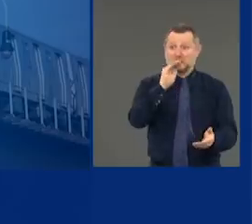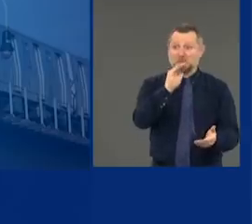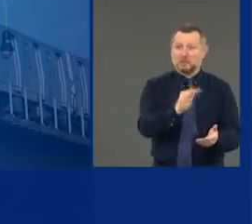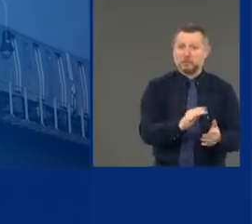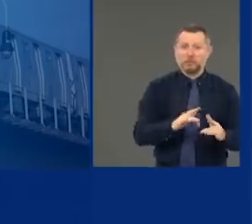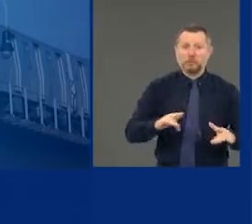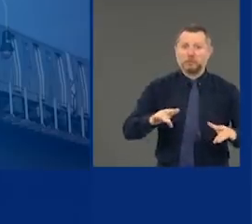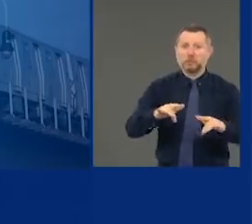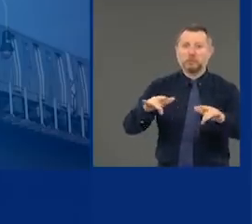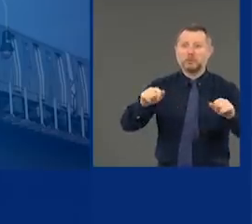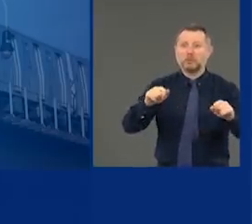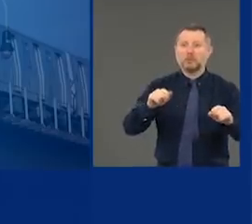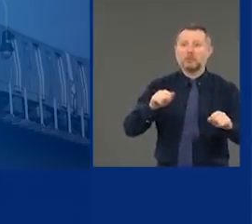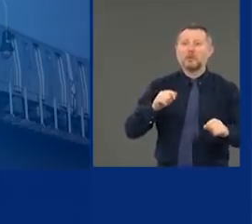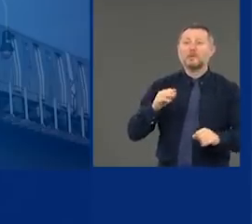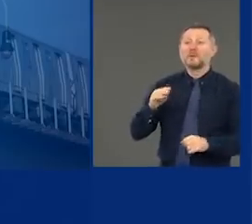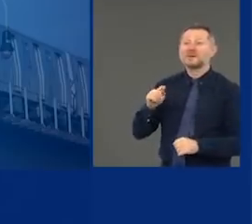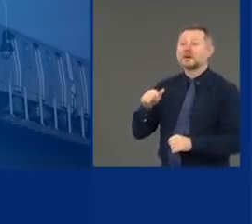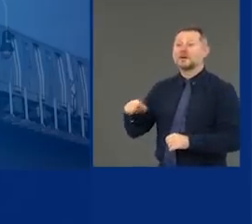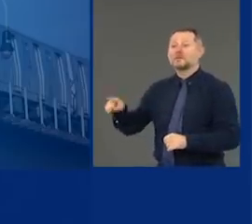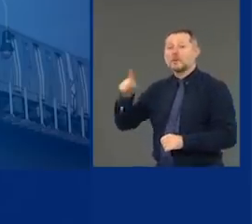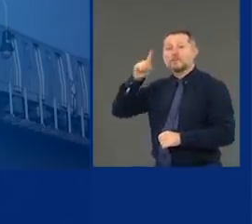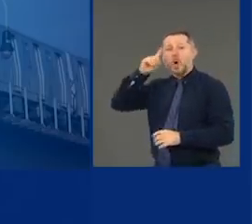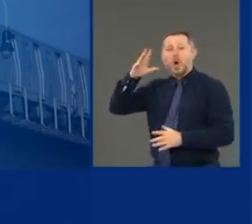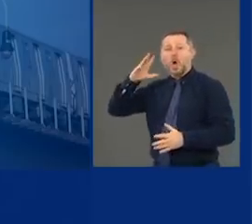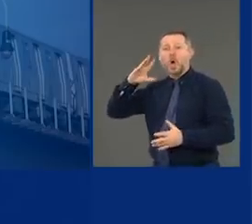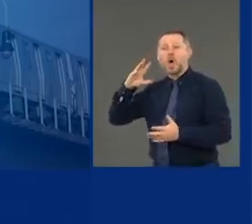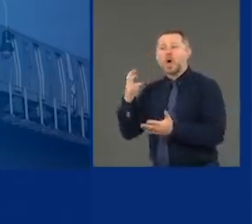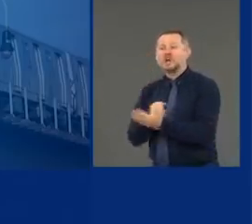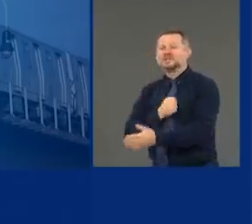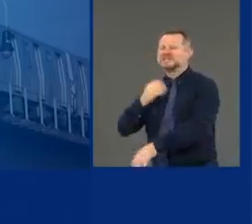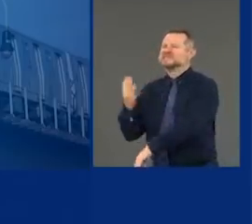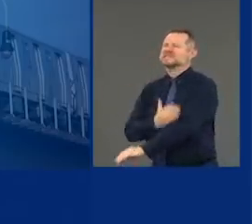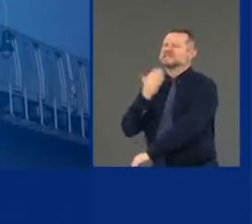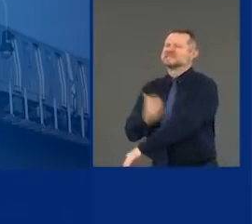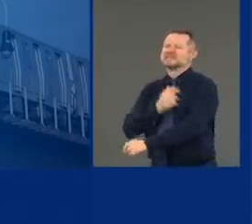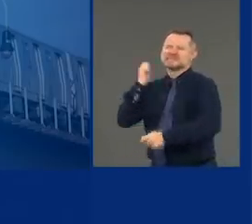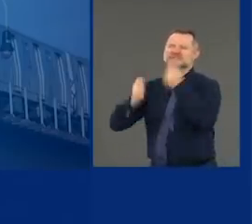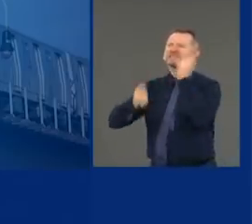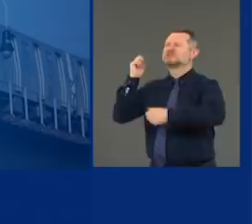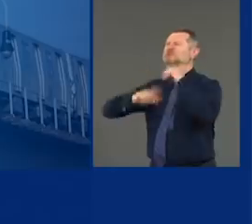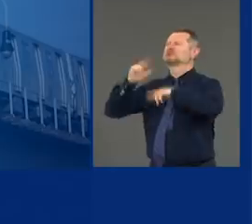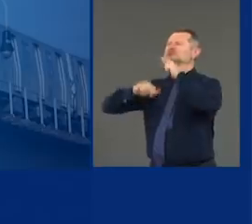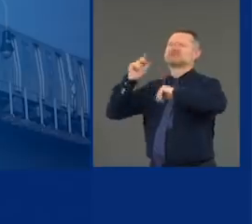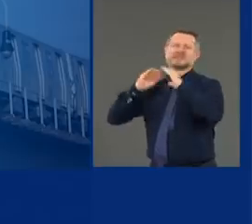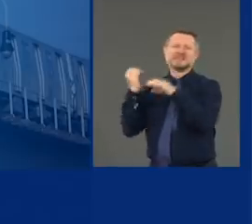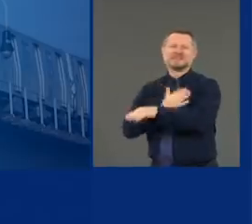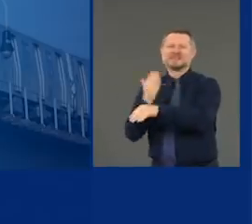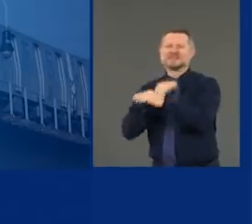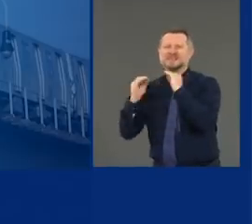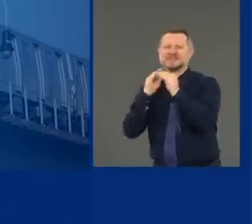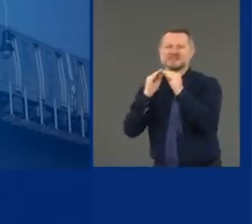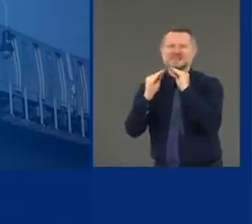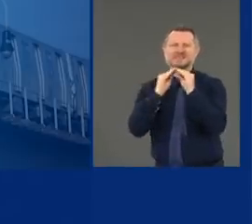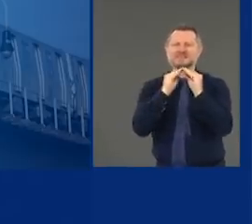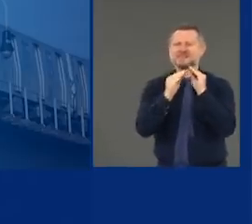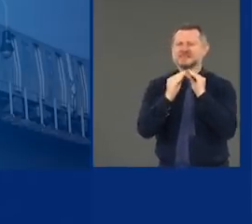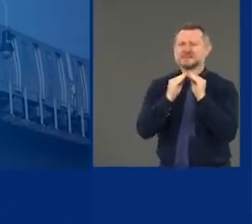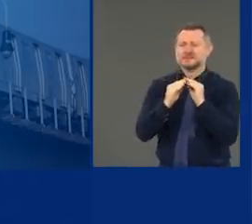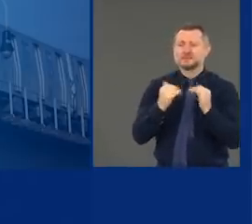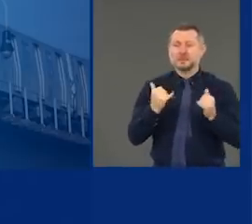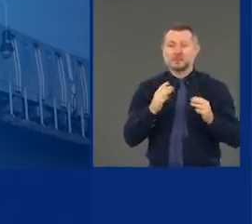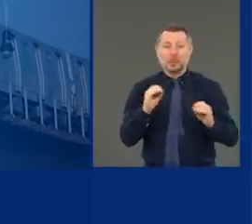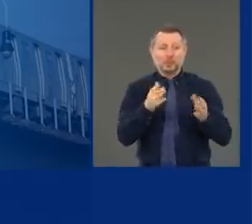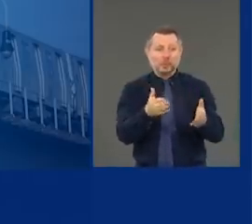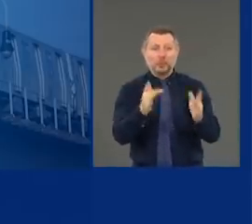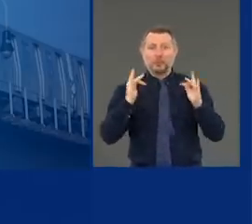MTA smartly increased their construction because the ridership was reduced,